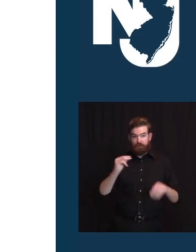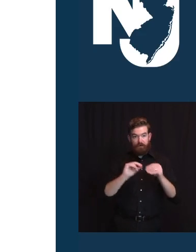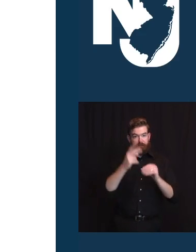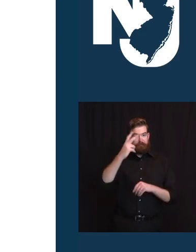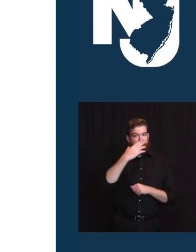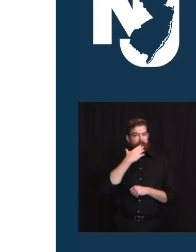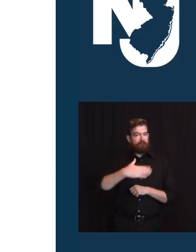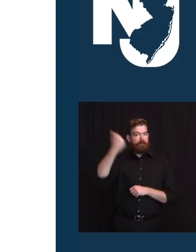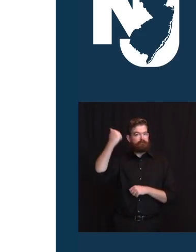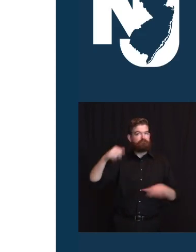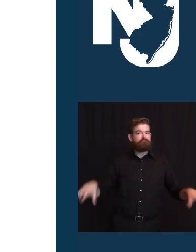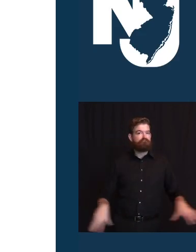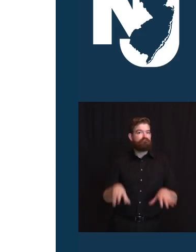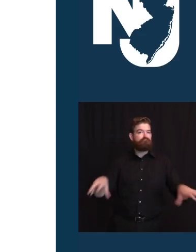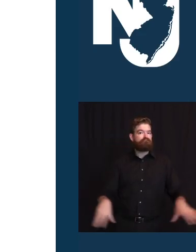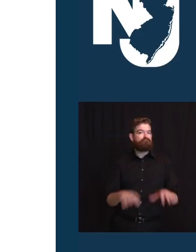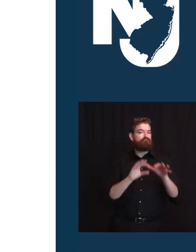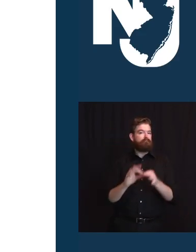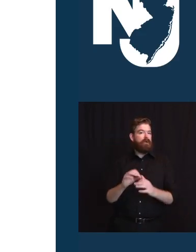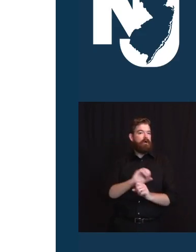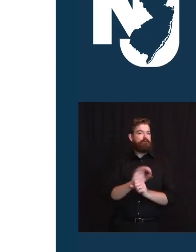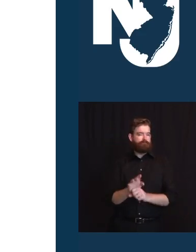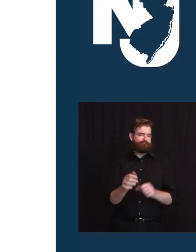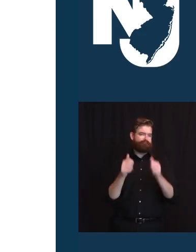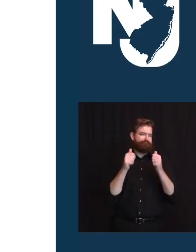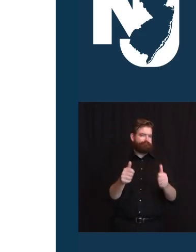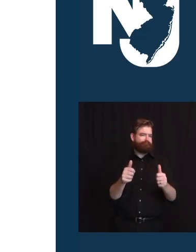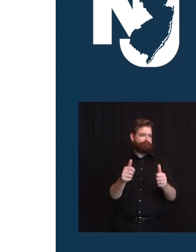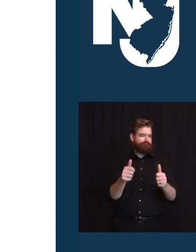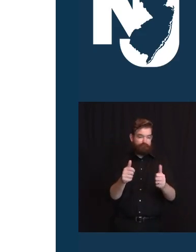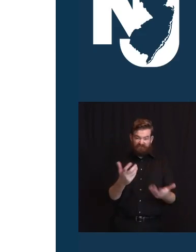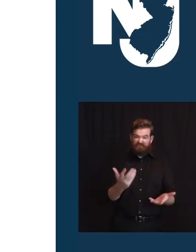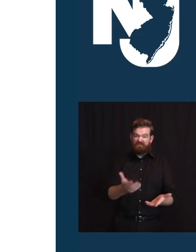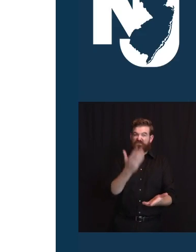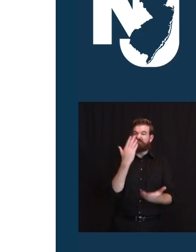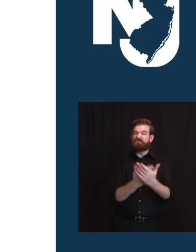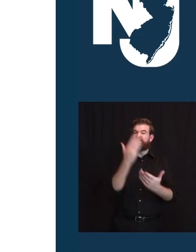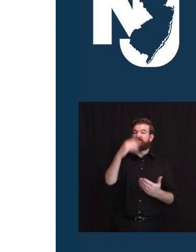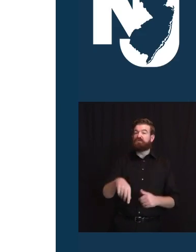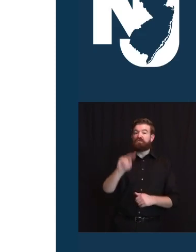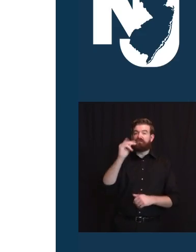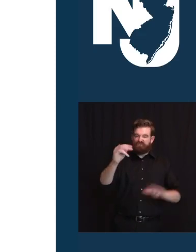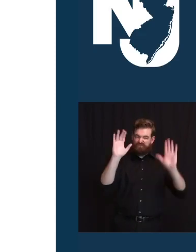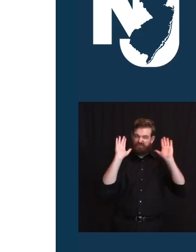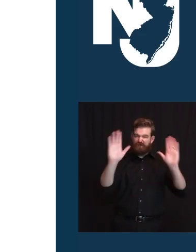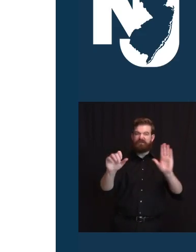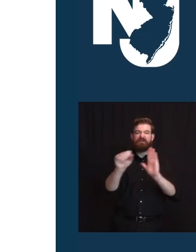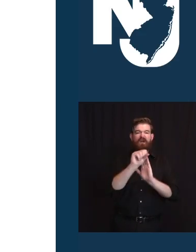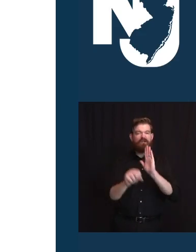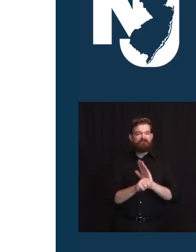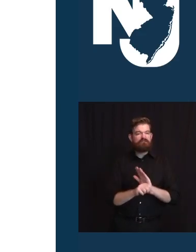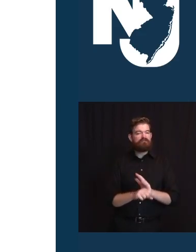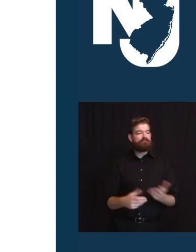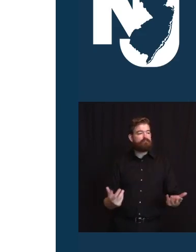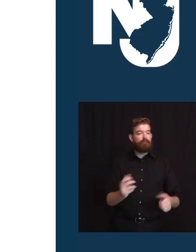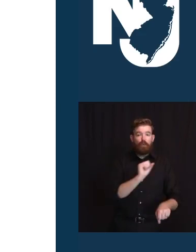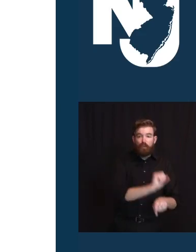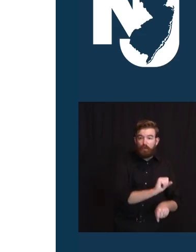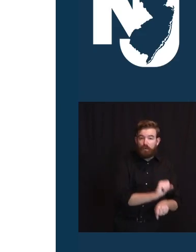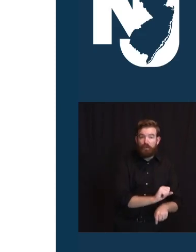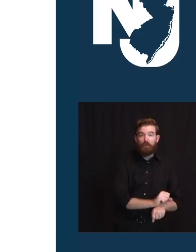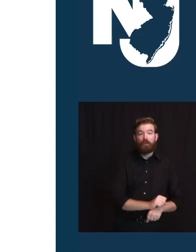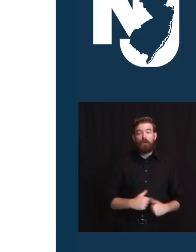proves what so many of us already know, that New Jersey is among the very best states in which to work, live, and raise a family.